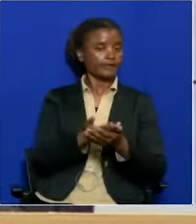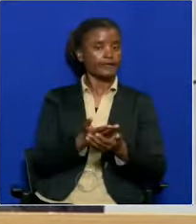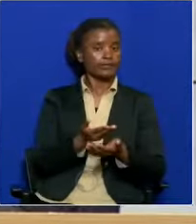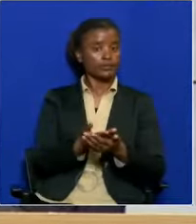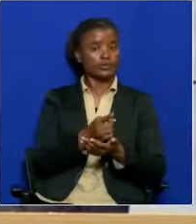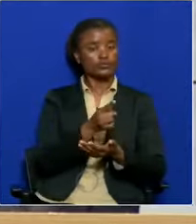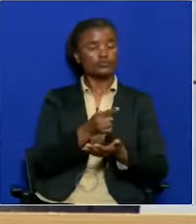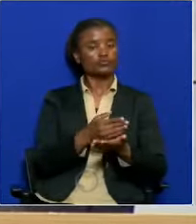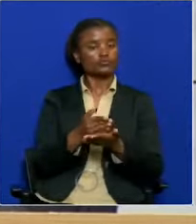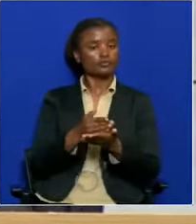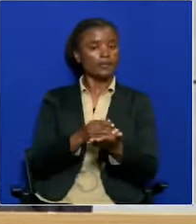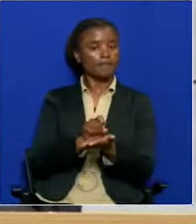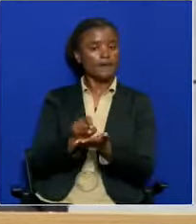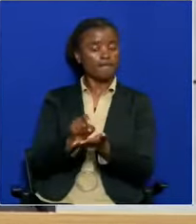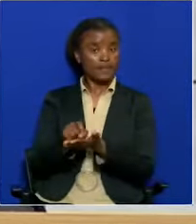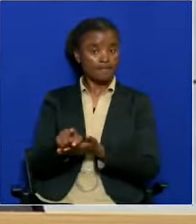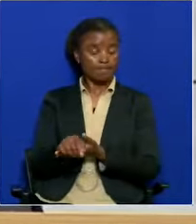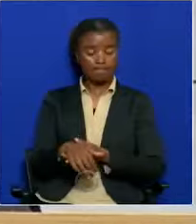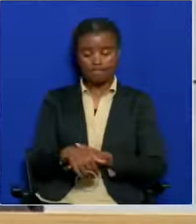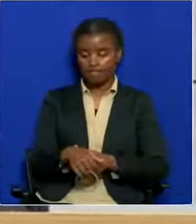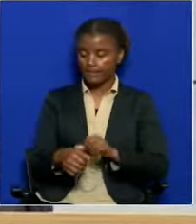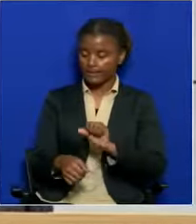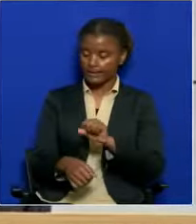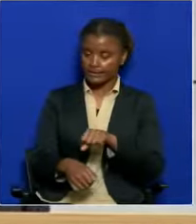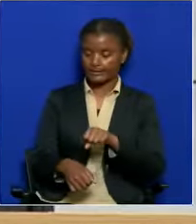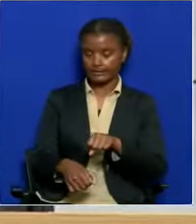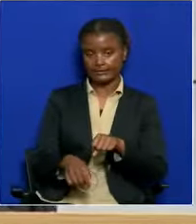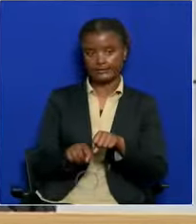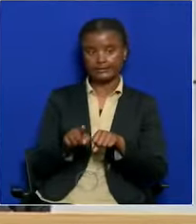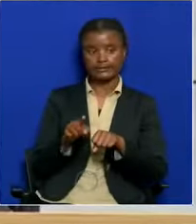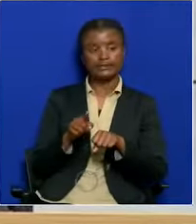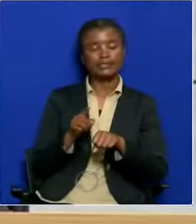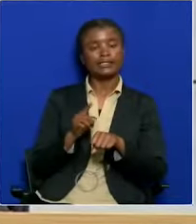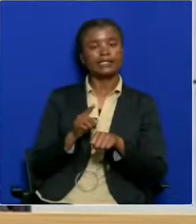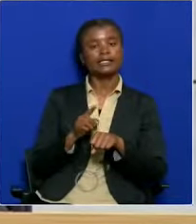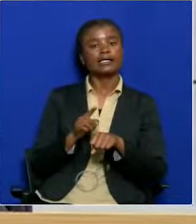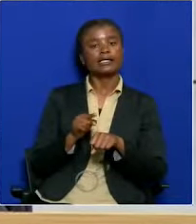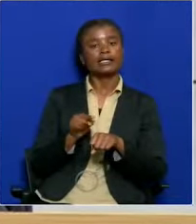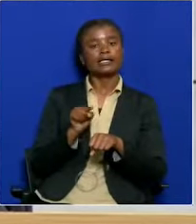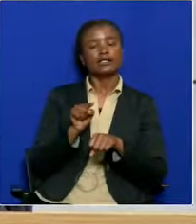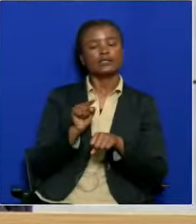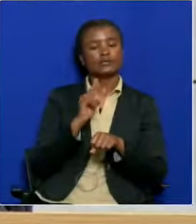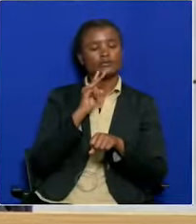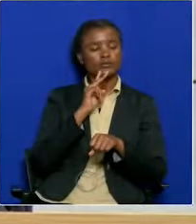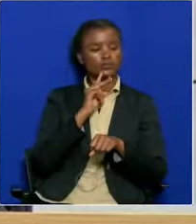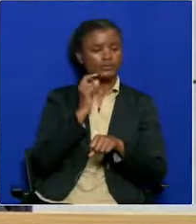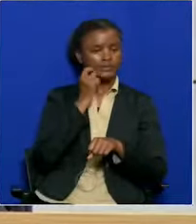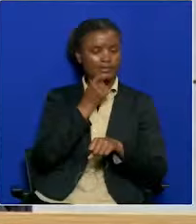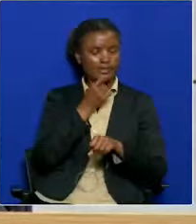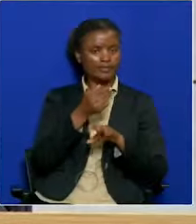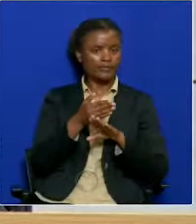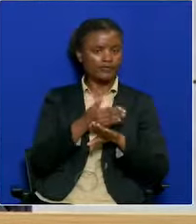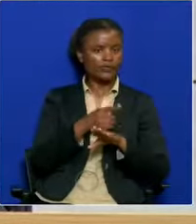Yes. As you said, about divisions are about people